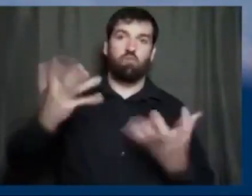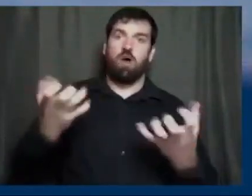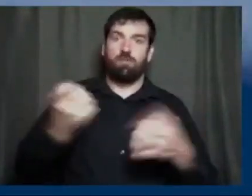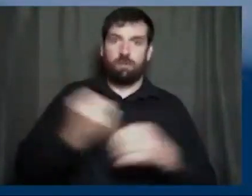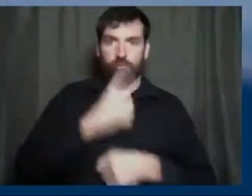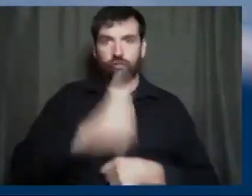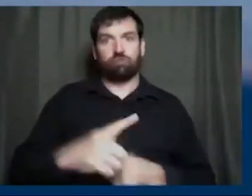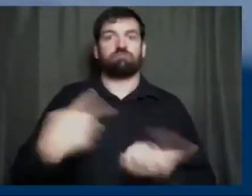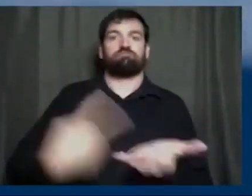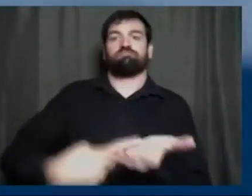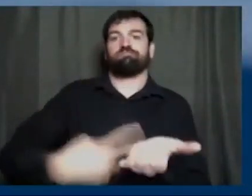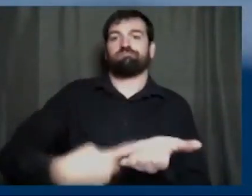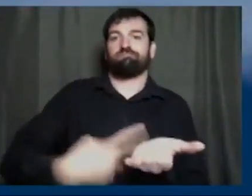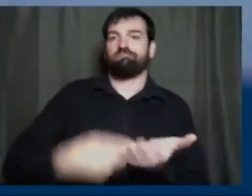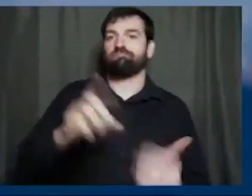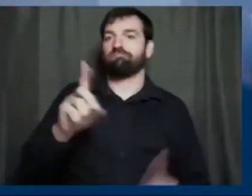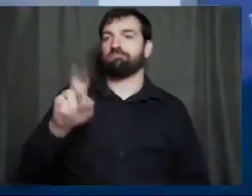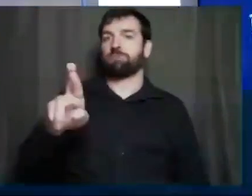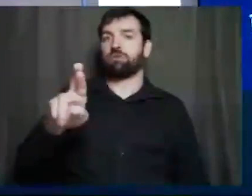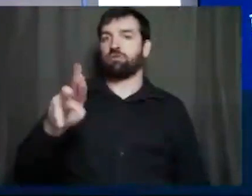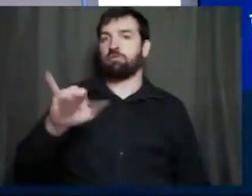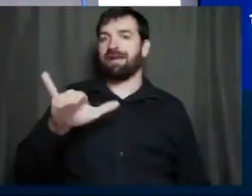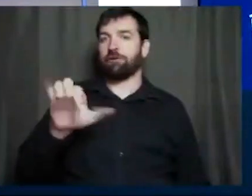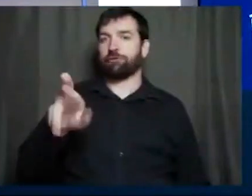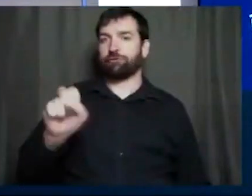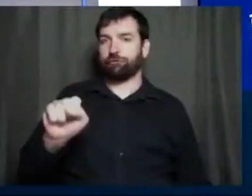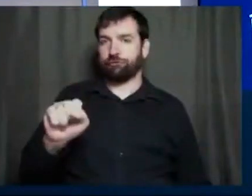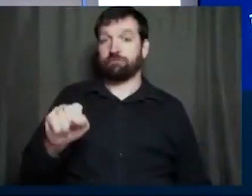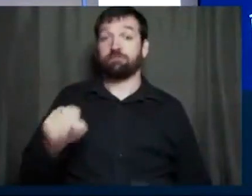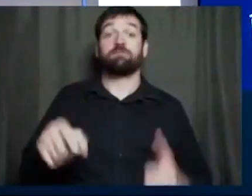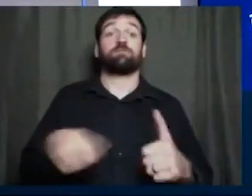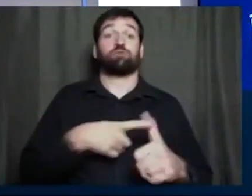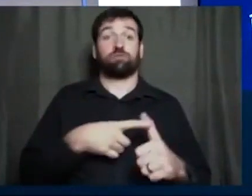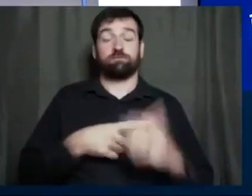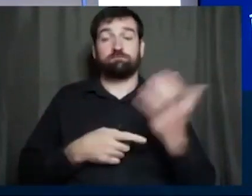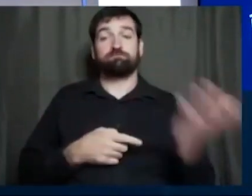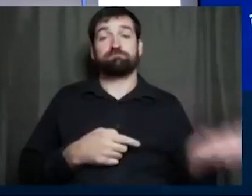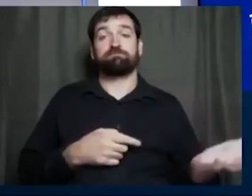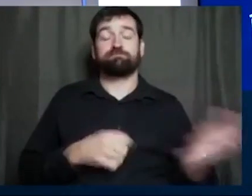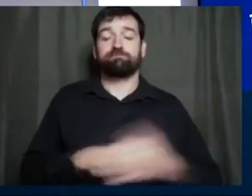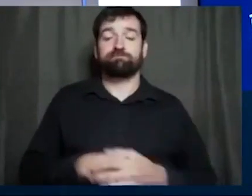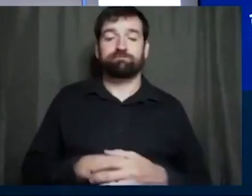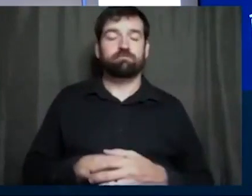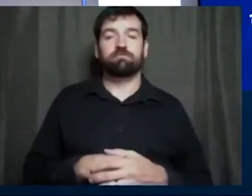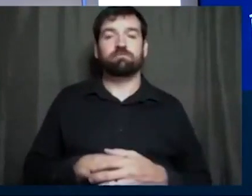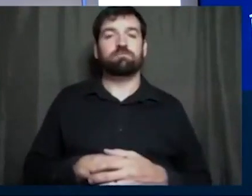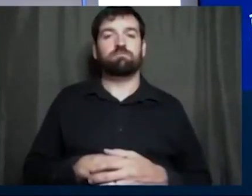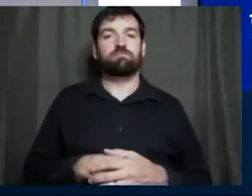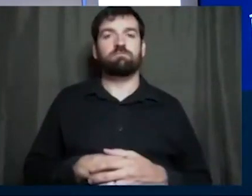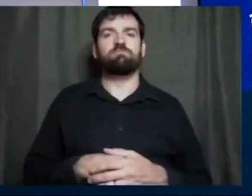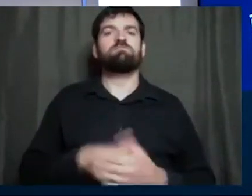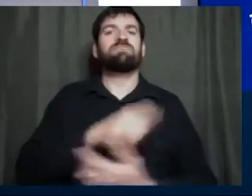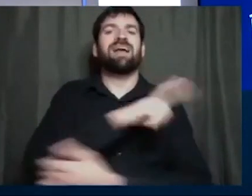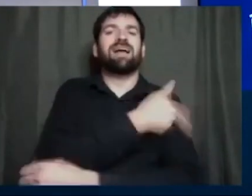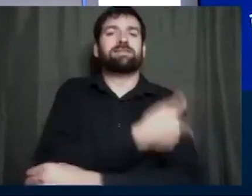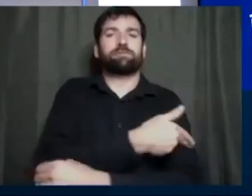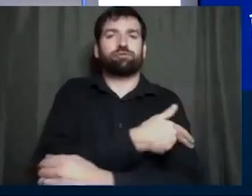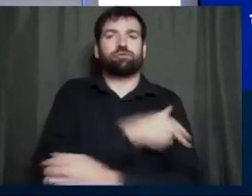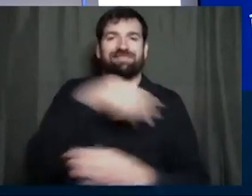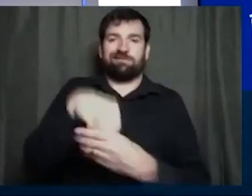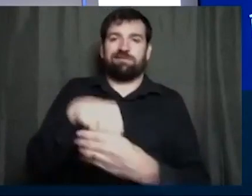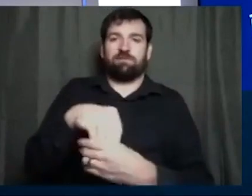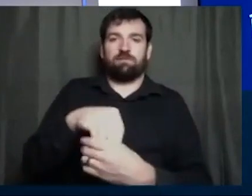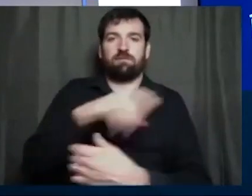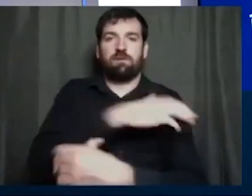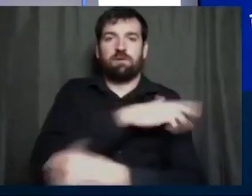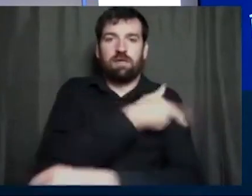Dr. Myers about. So if I could ask you these. What are the ages of those hospitalized at Children's Mercy? Are they